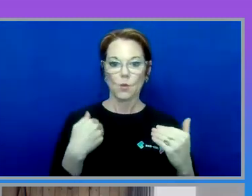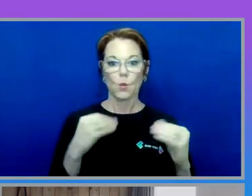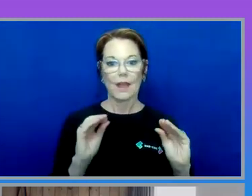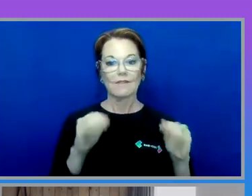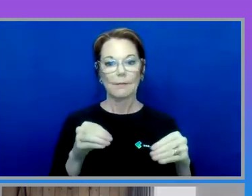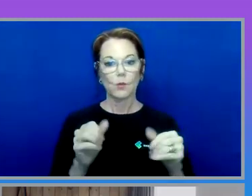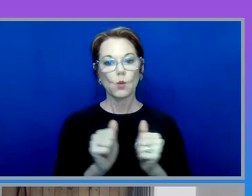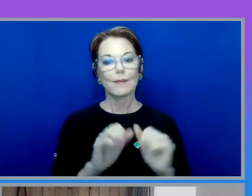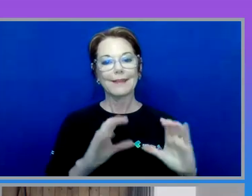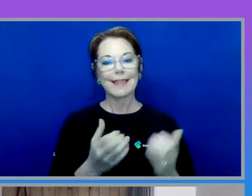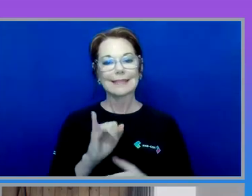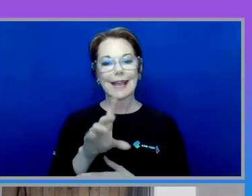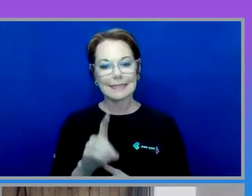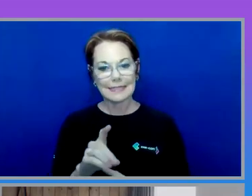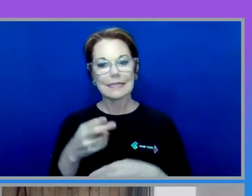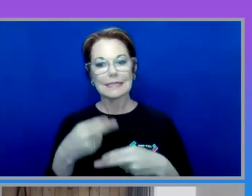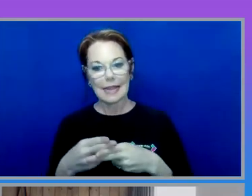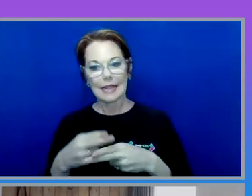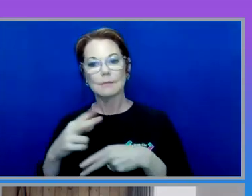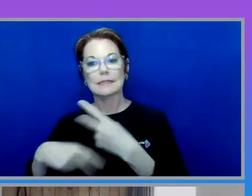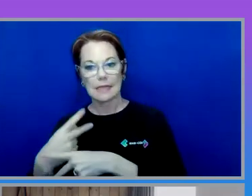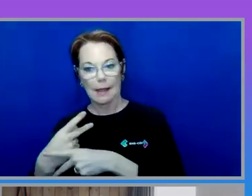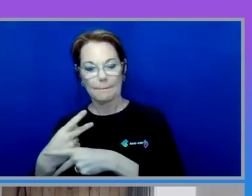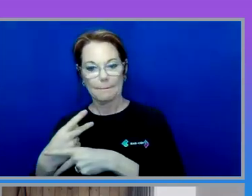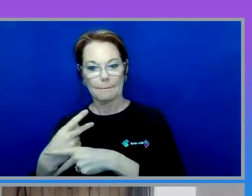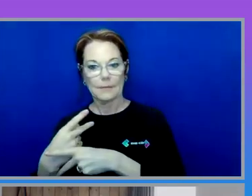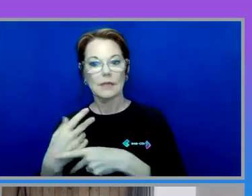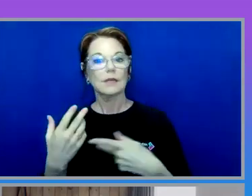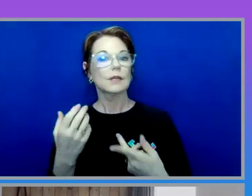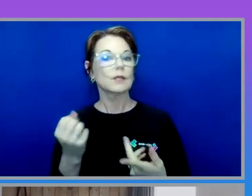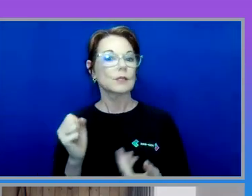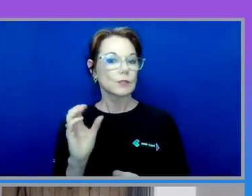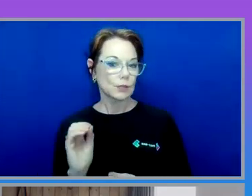class ID, name, and type. So